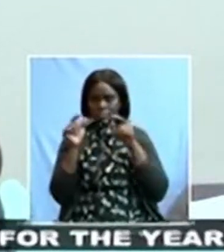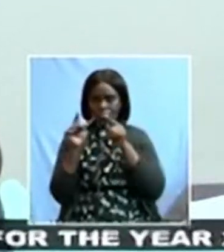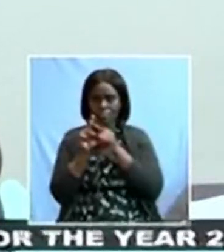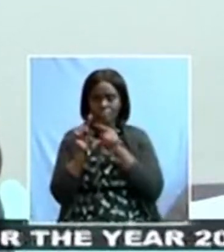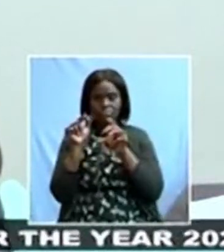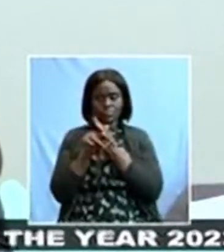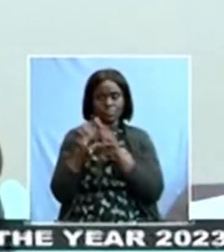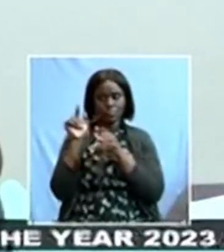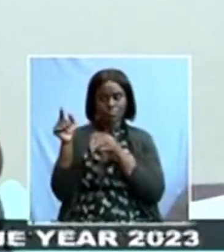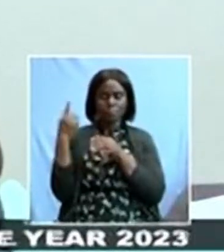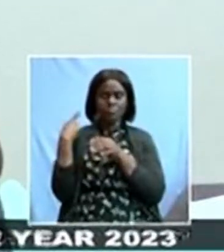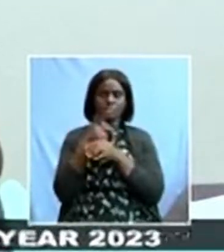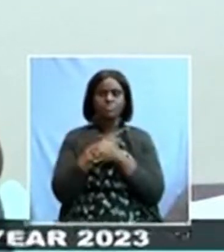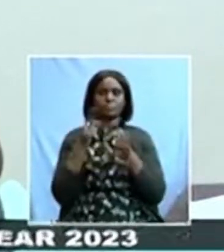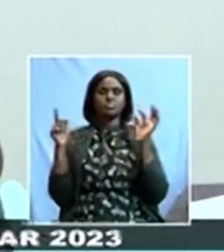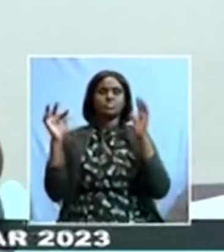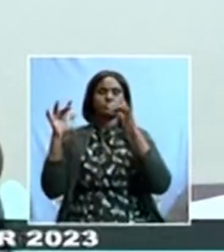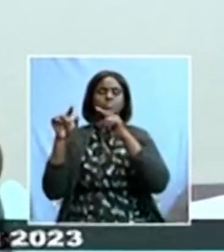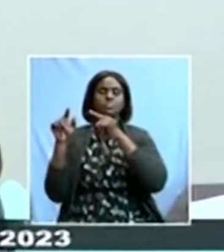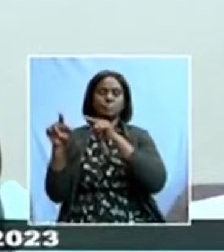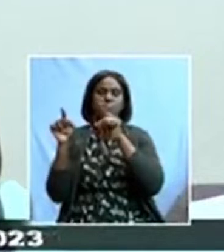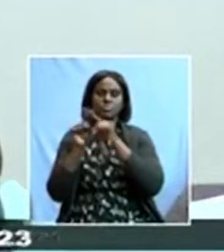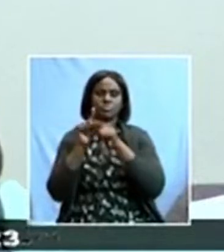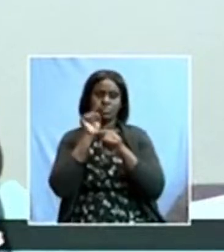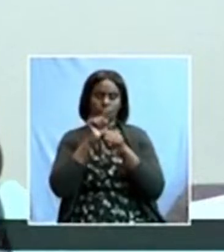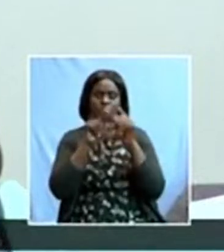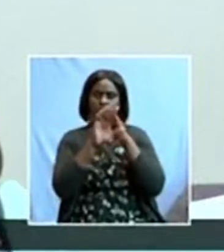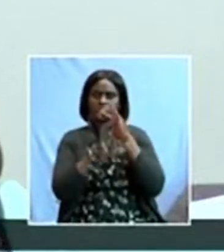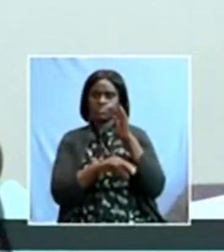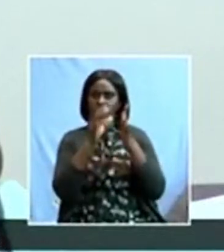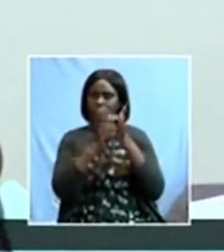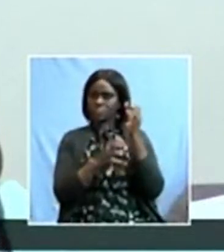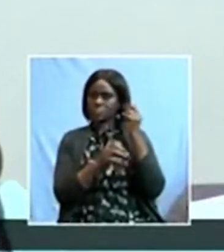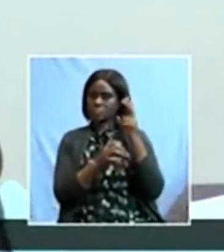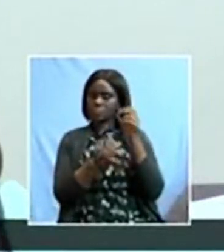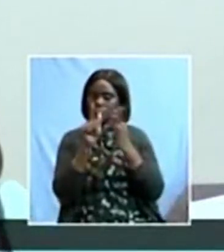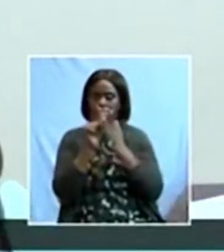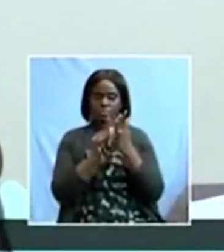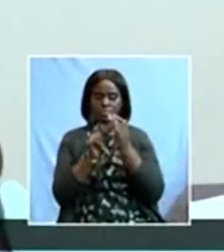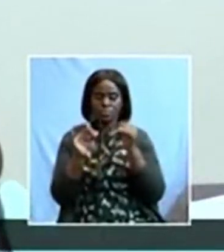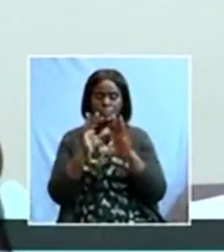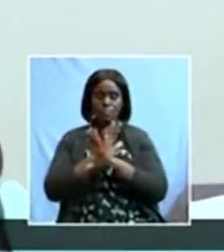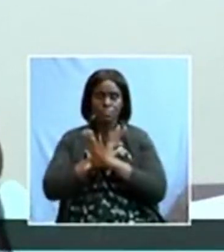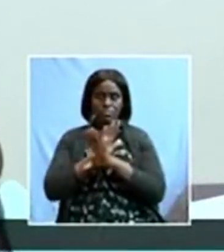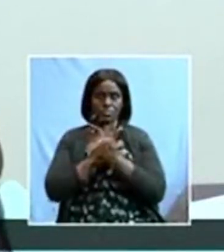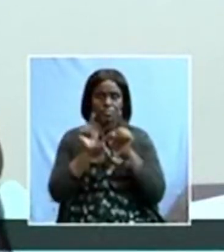as in the main house. This is under Cap 12 of the laws of Zambia.